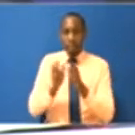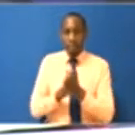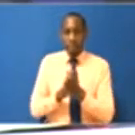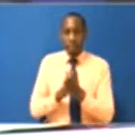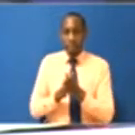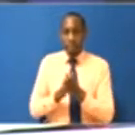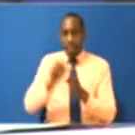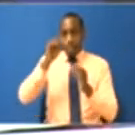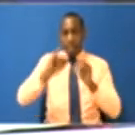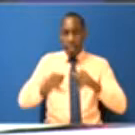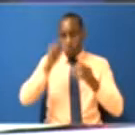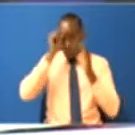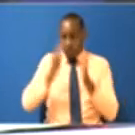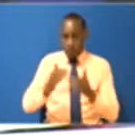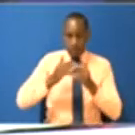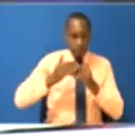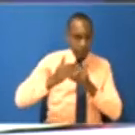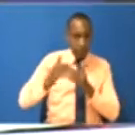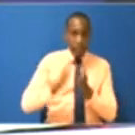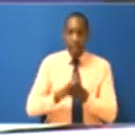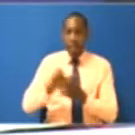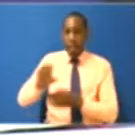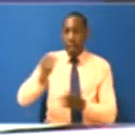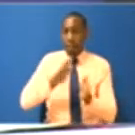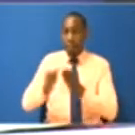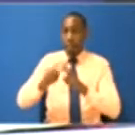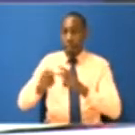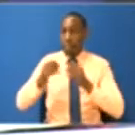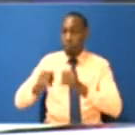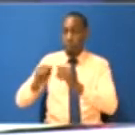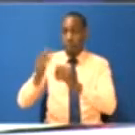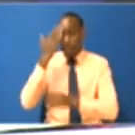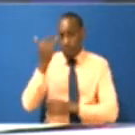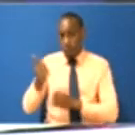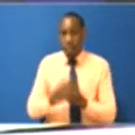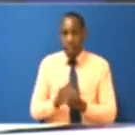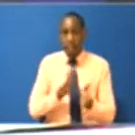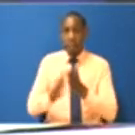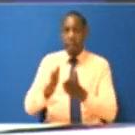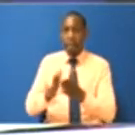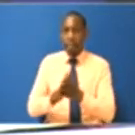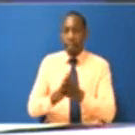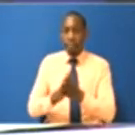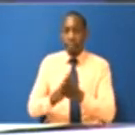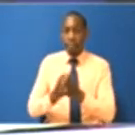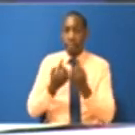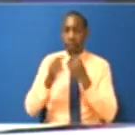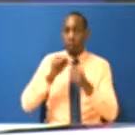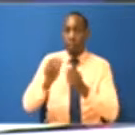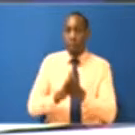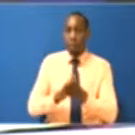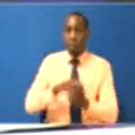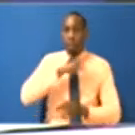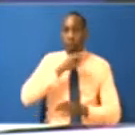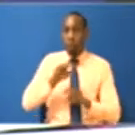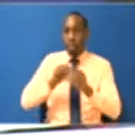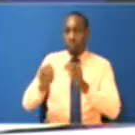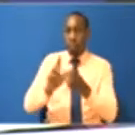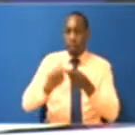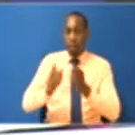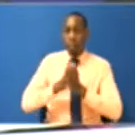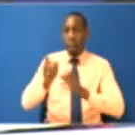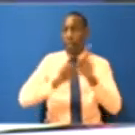from day one that they'll pick up that plan and start implementing because the plan talks about solid waste management it talks about public